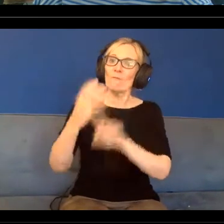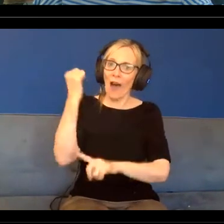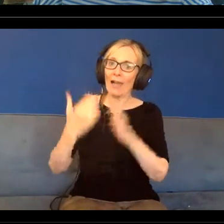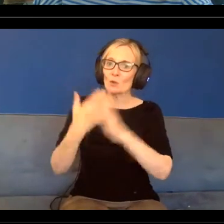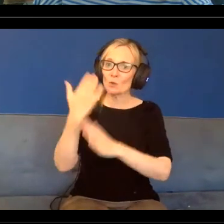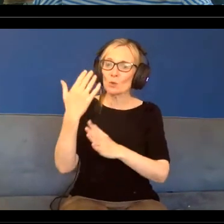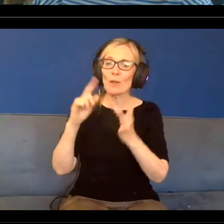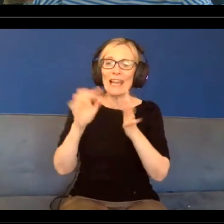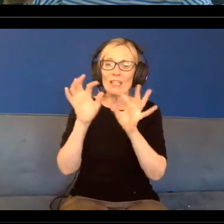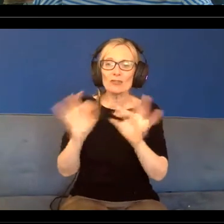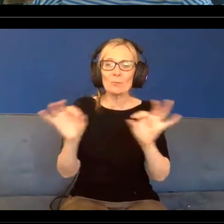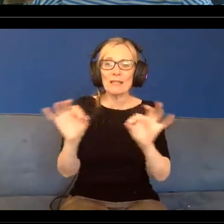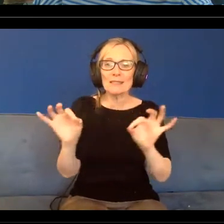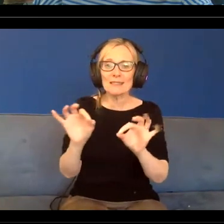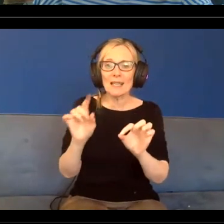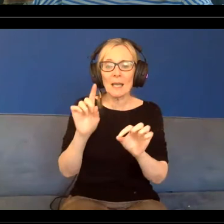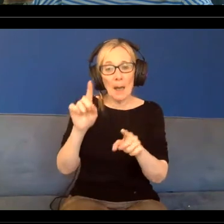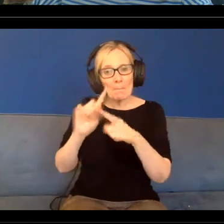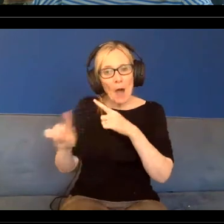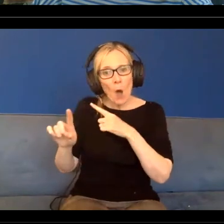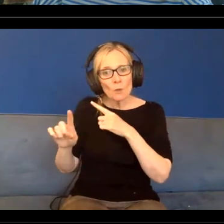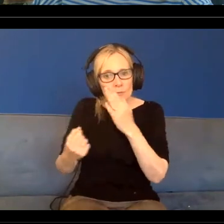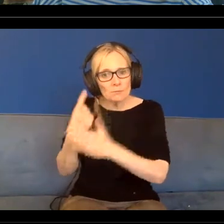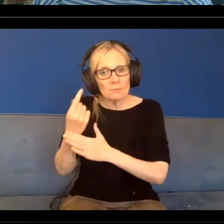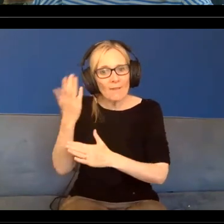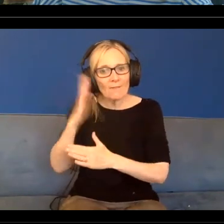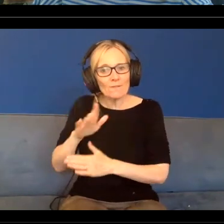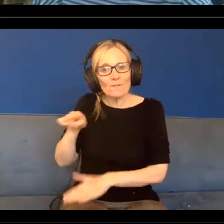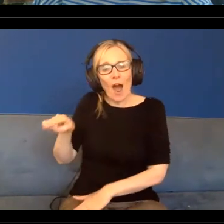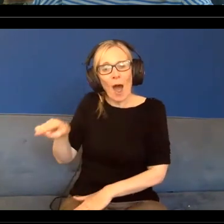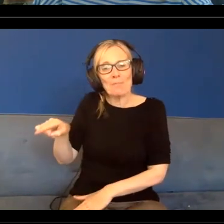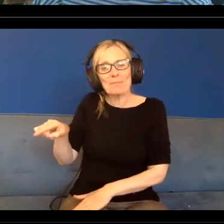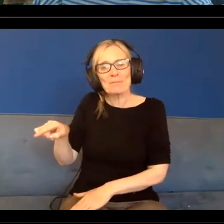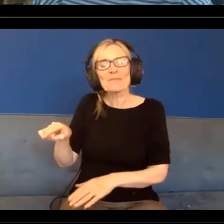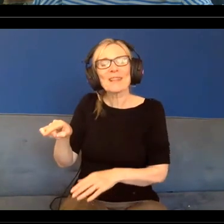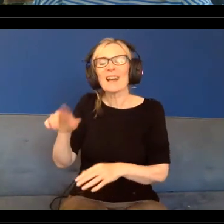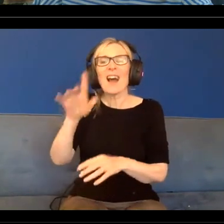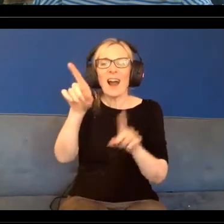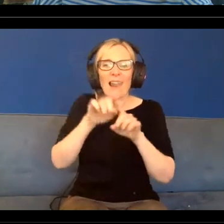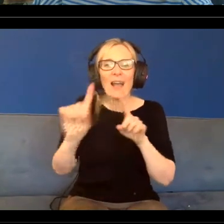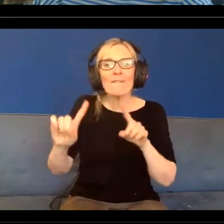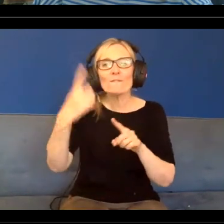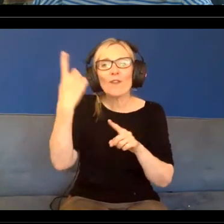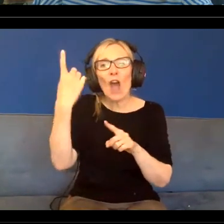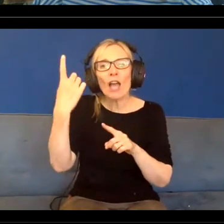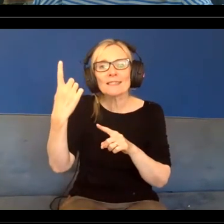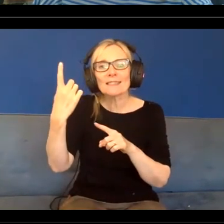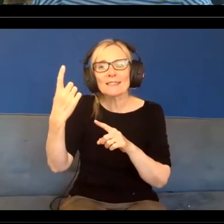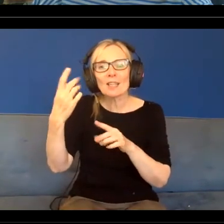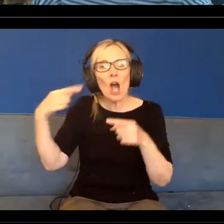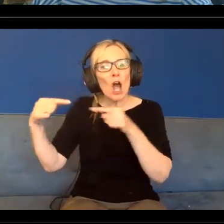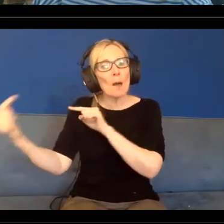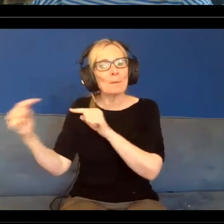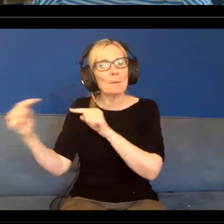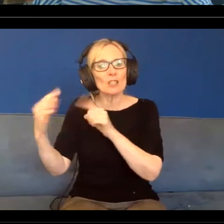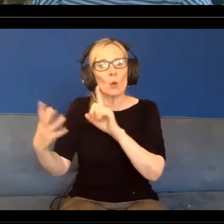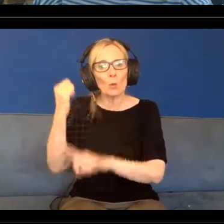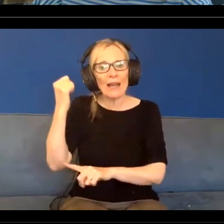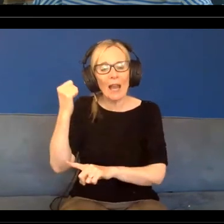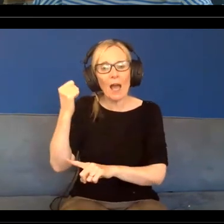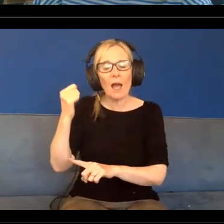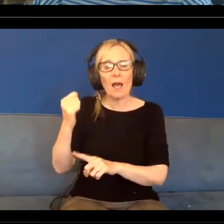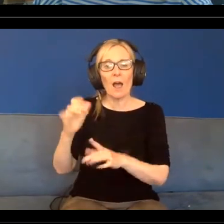who's had a stroke. In our very first competition winner was David Nabb, professional saxophone teacher in the States,